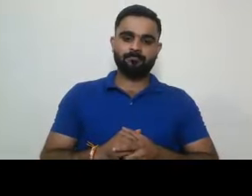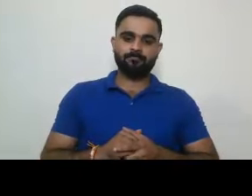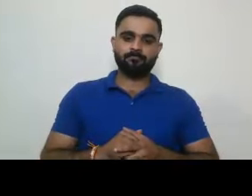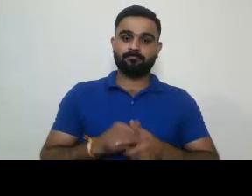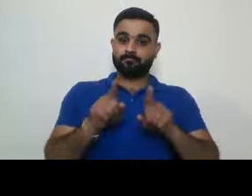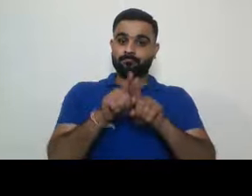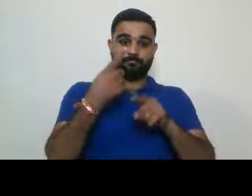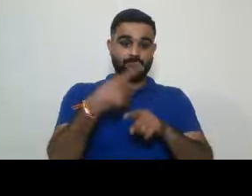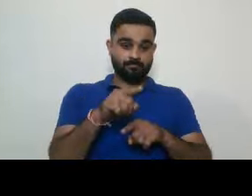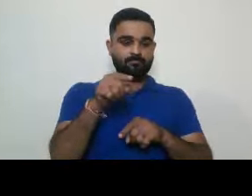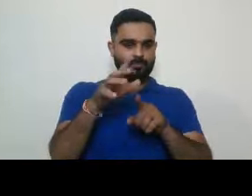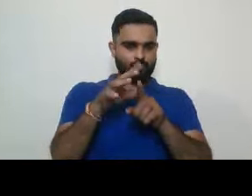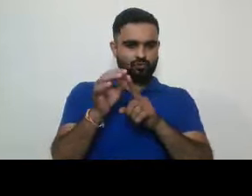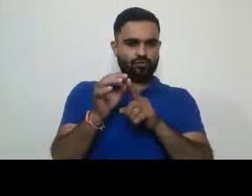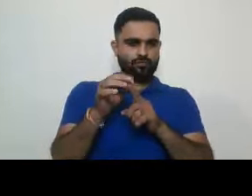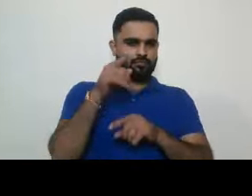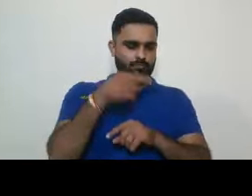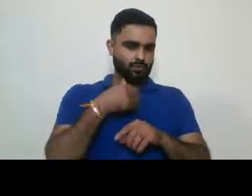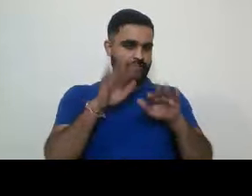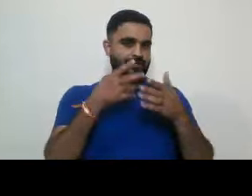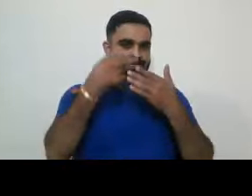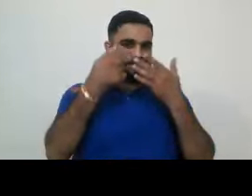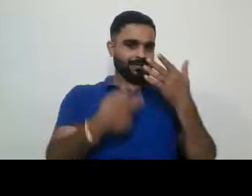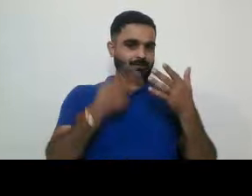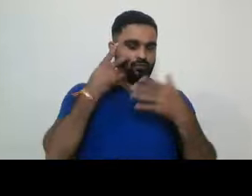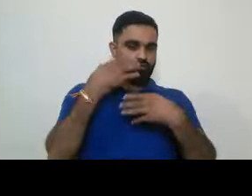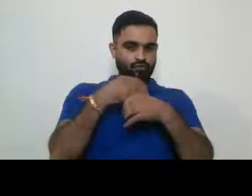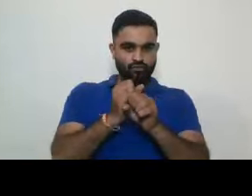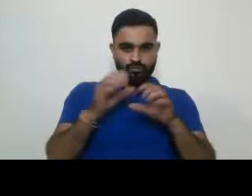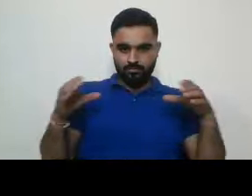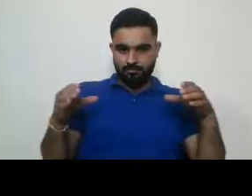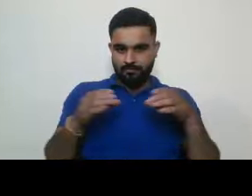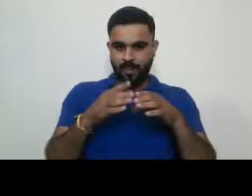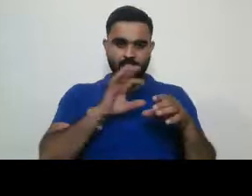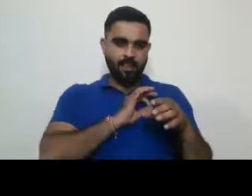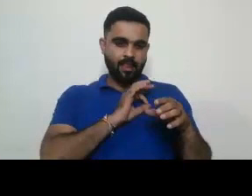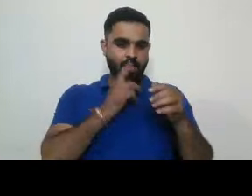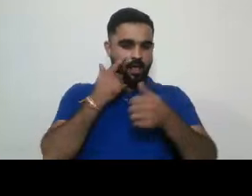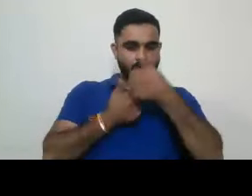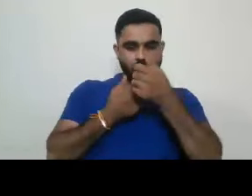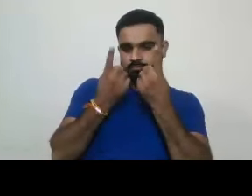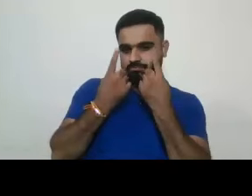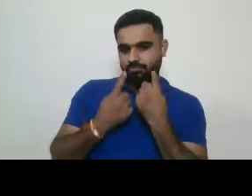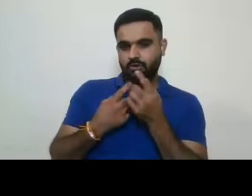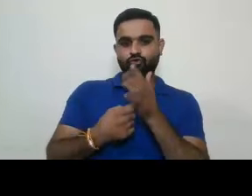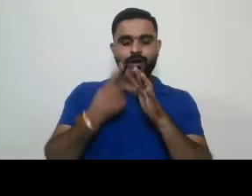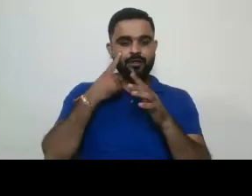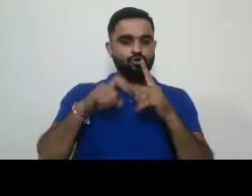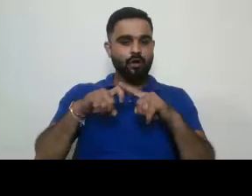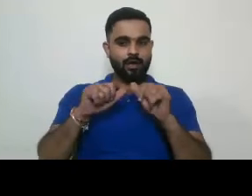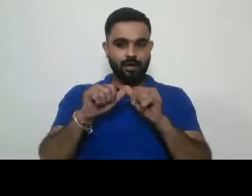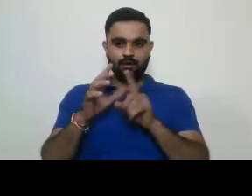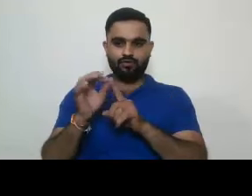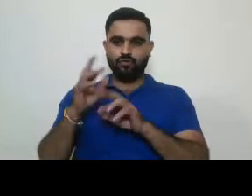That's fine, Lodu. That's why we are here. Generate rubrics. I love that. Assessment. Kritika, we are going to do